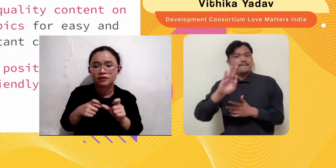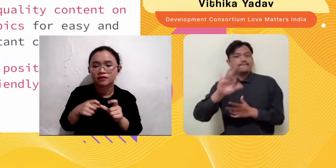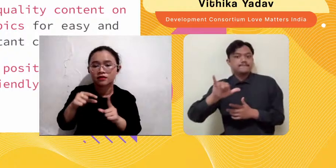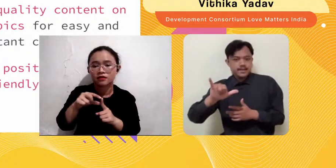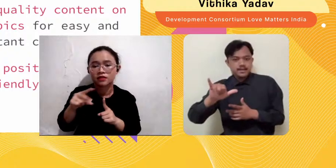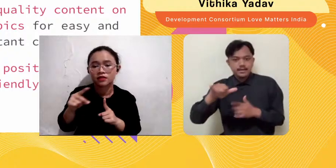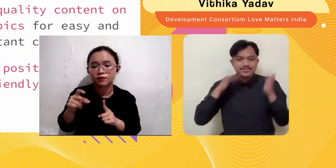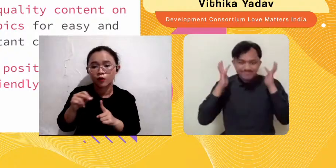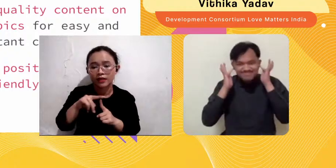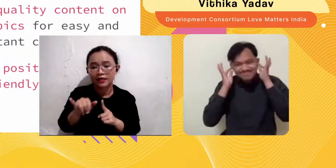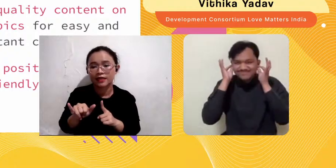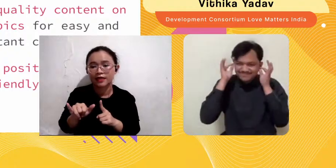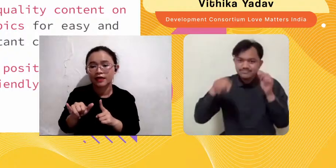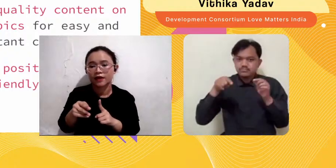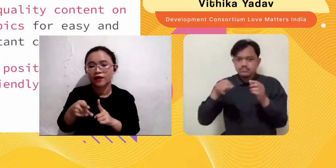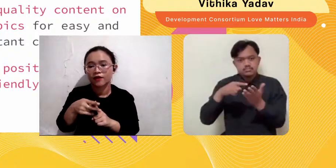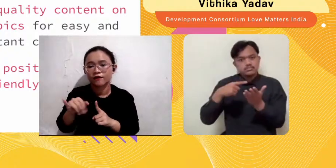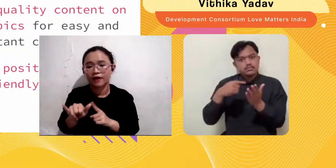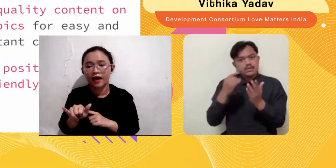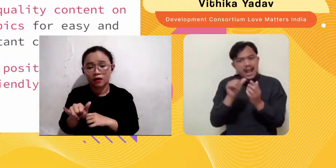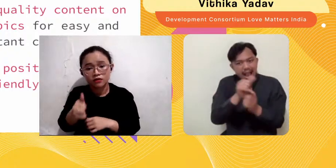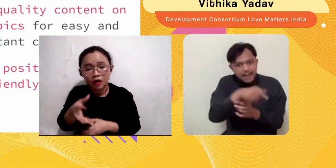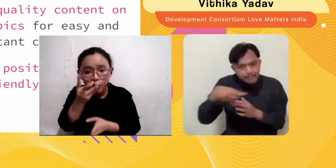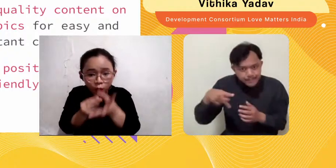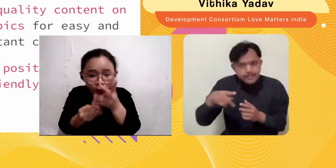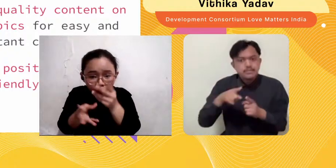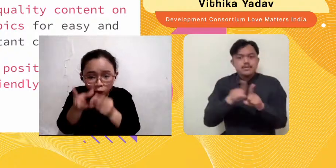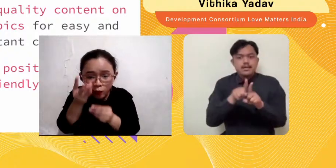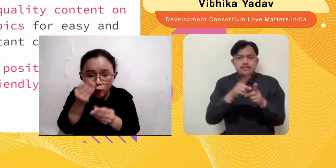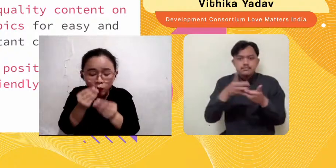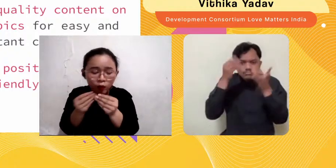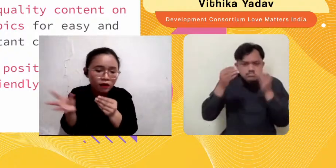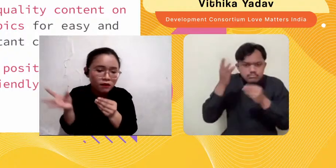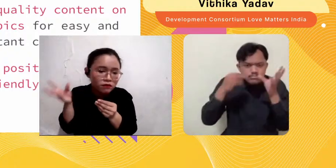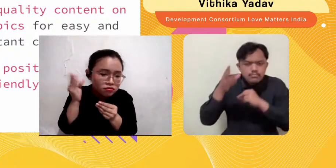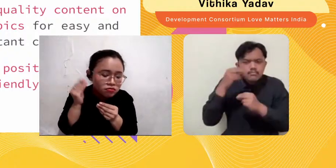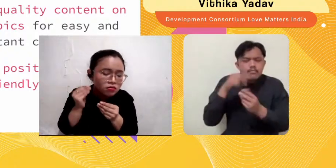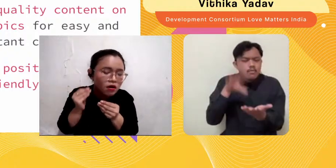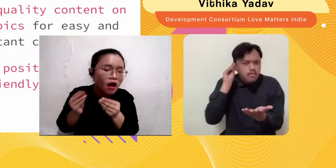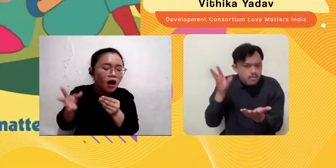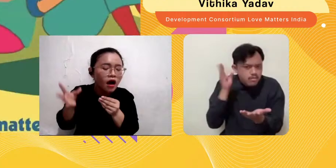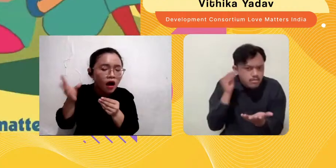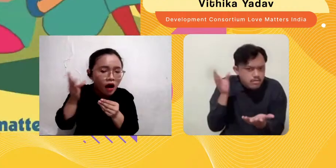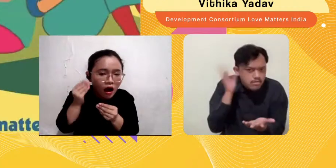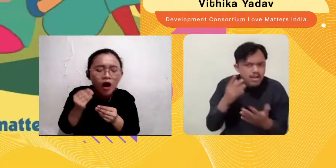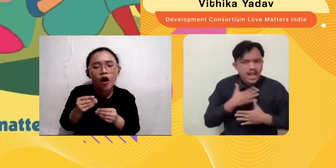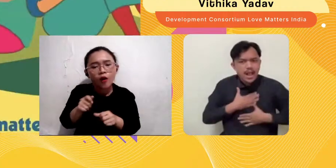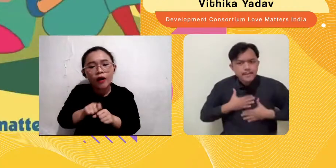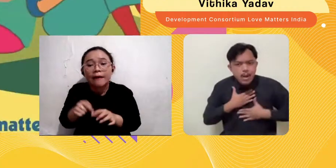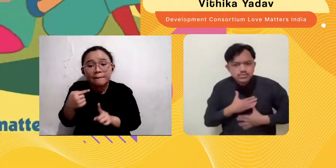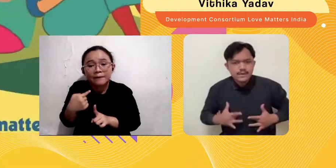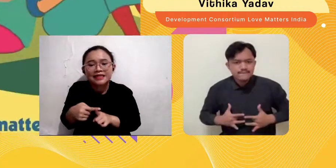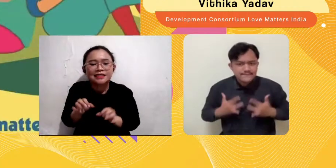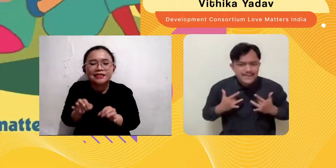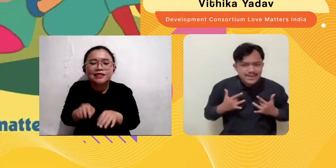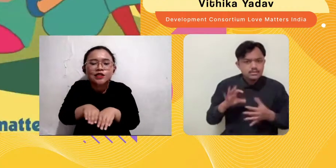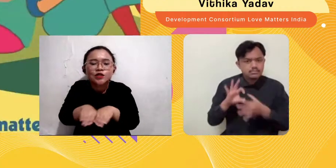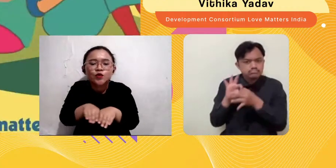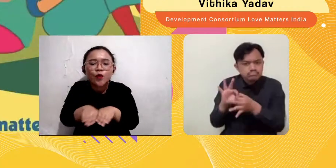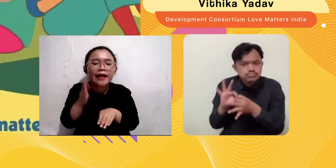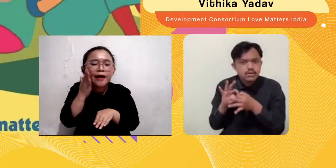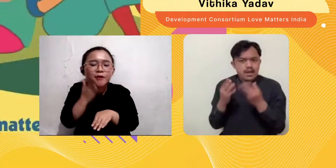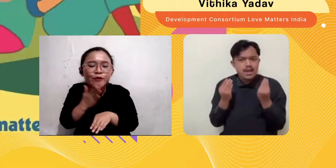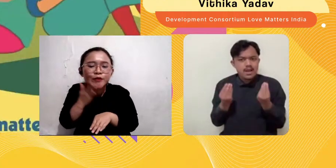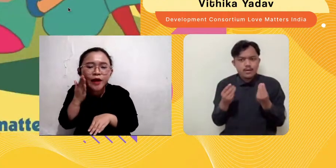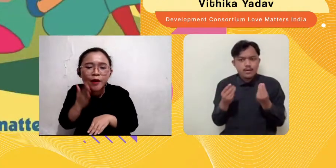in creating that content, and creating youth-friendly content that is non-judgmental is really a USP. So